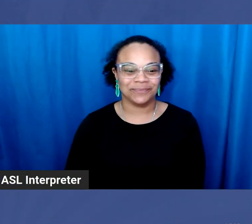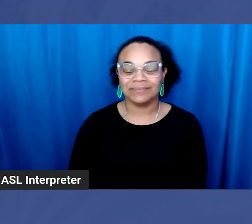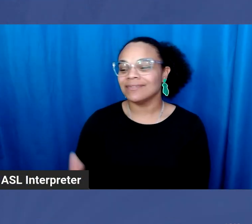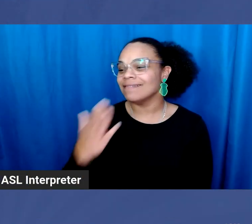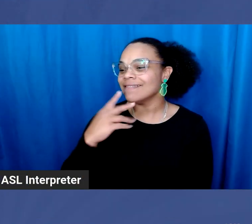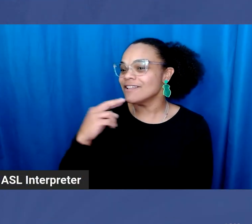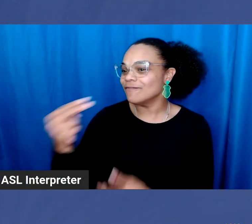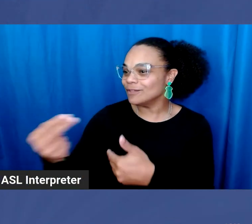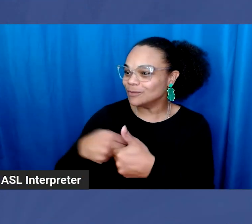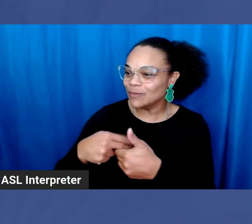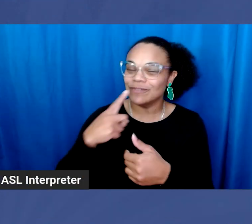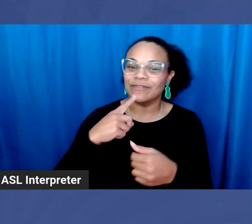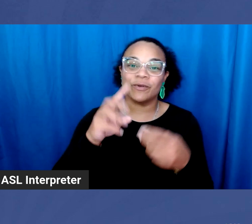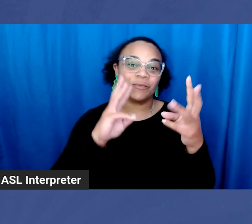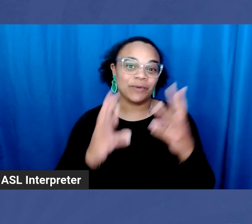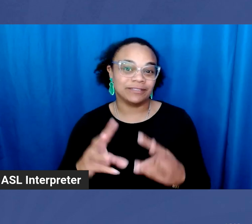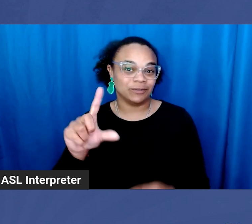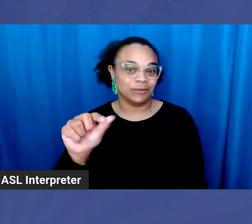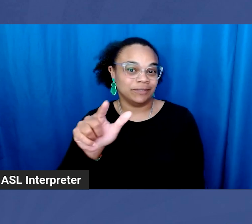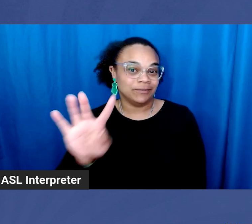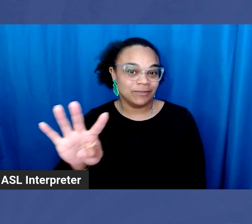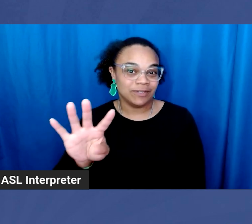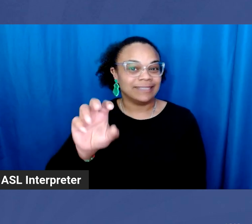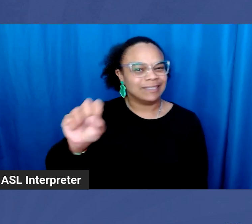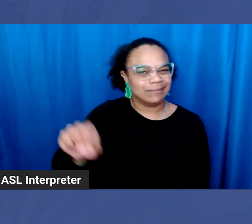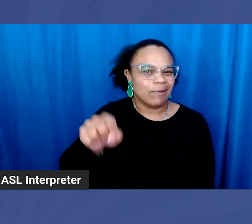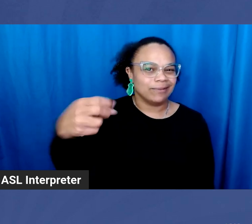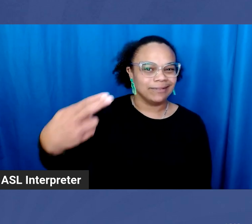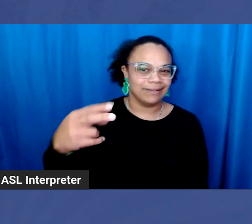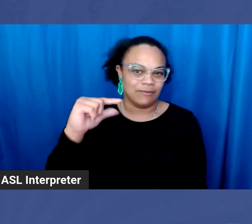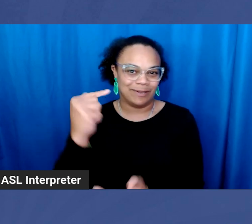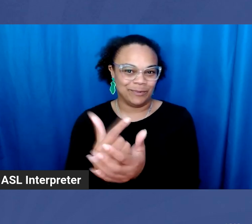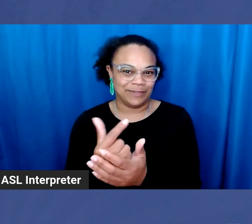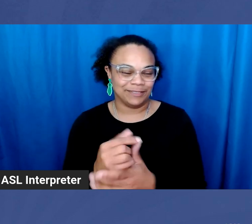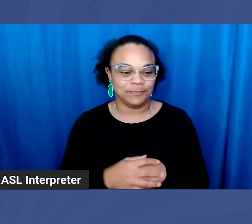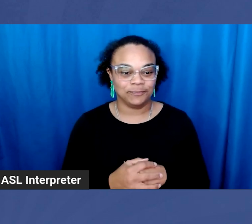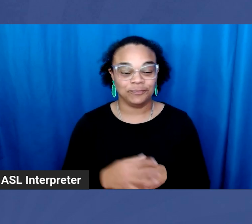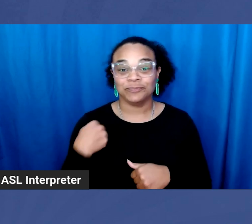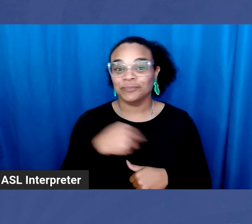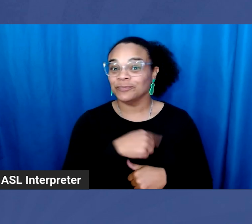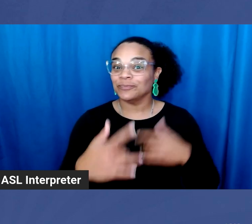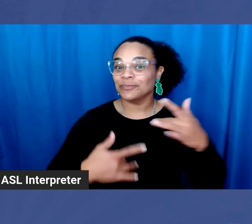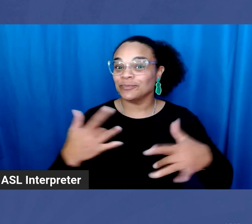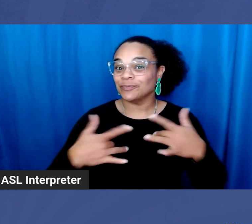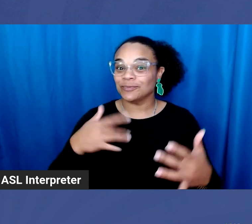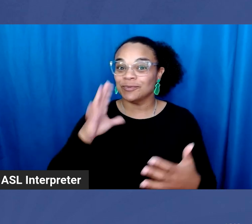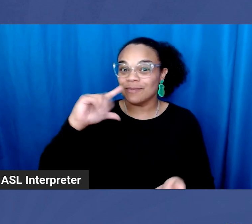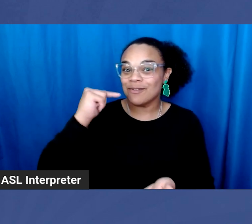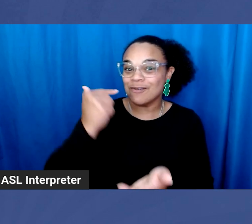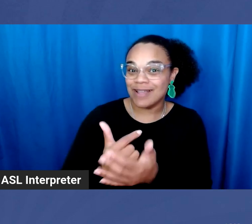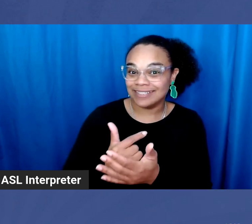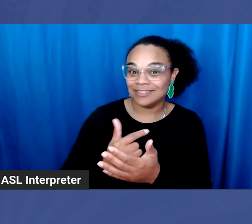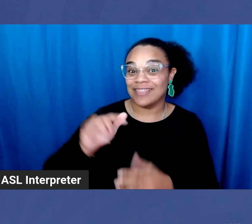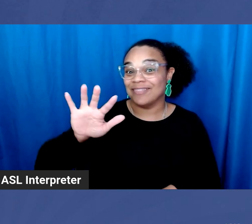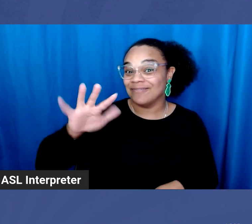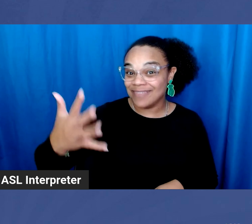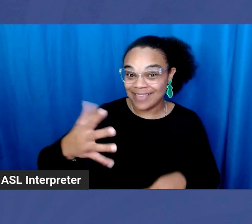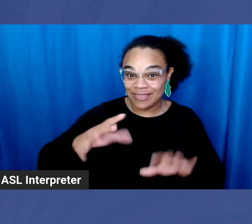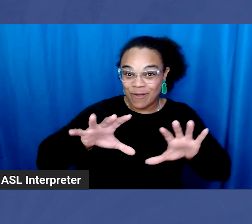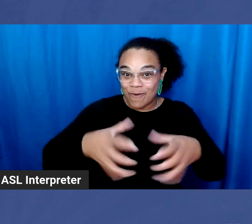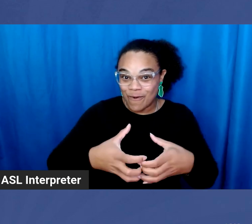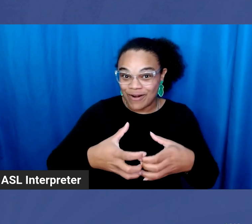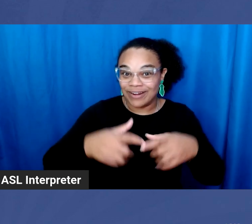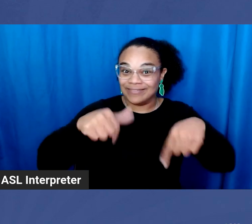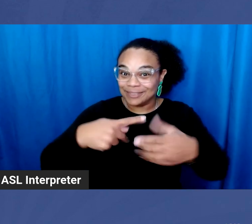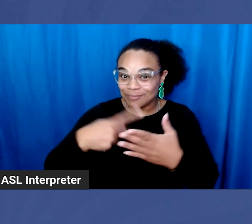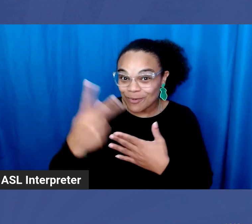Thanks for joining us for the Winter 2024 Spokes Hub graduation. We are very excited to be graduating our 5th cohort from this